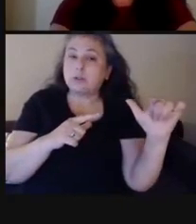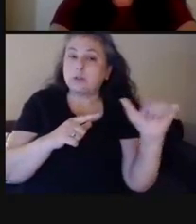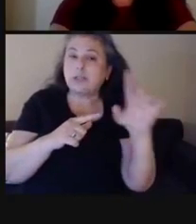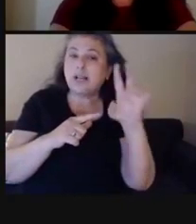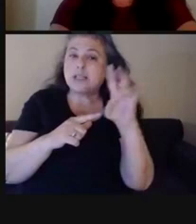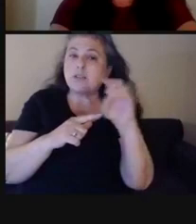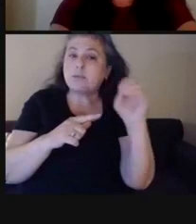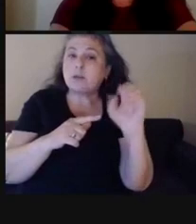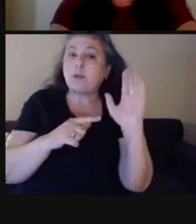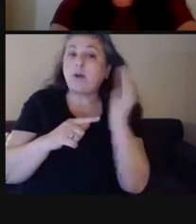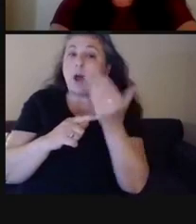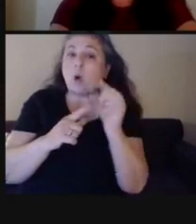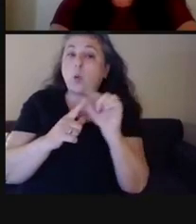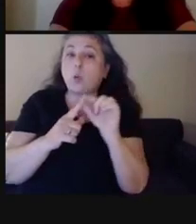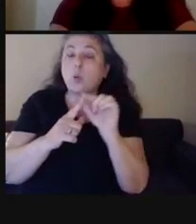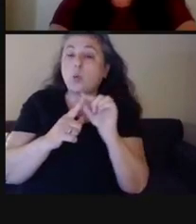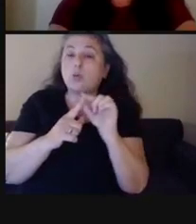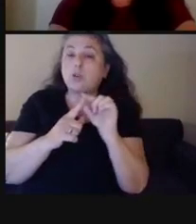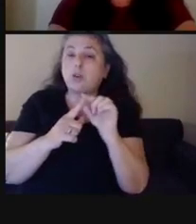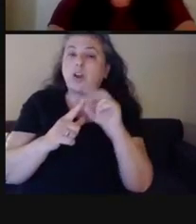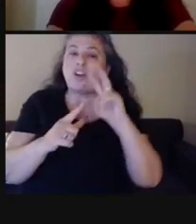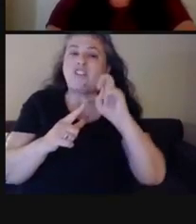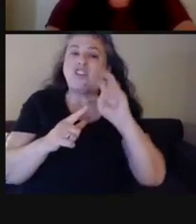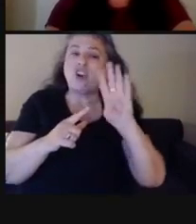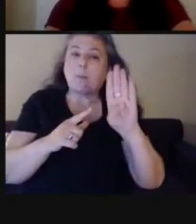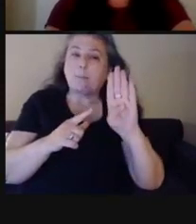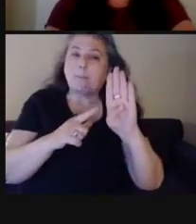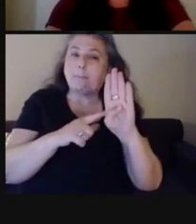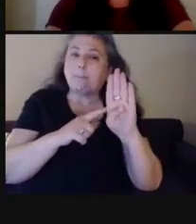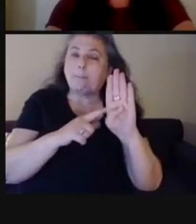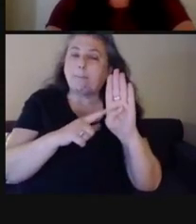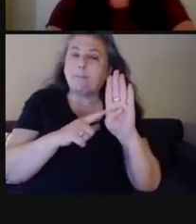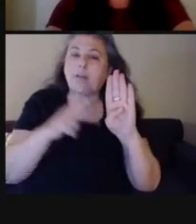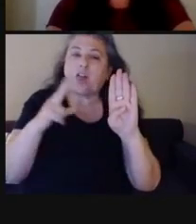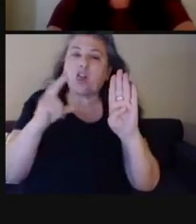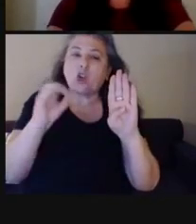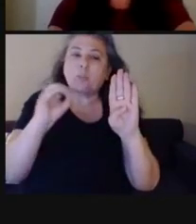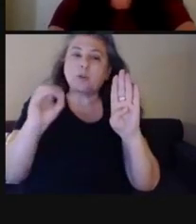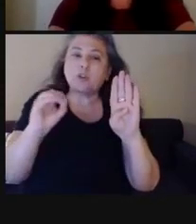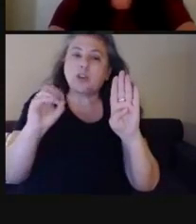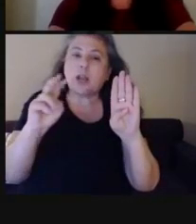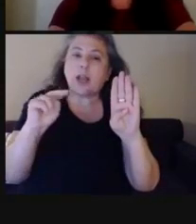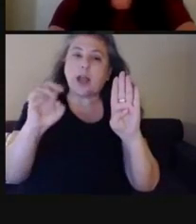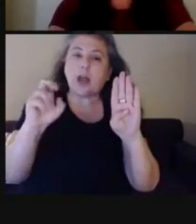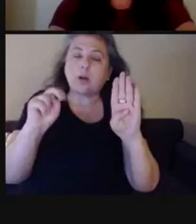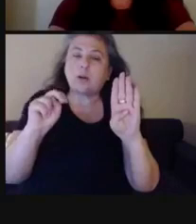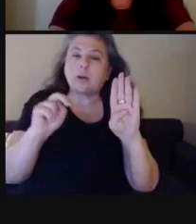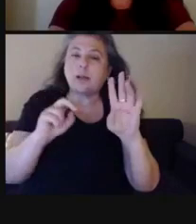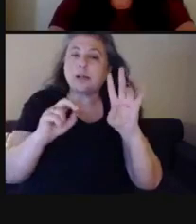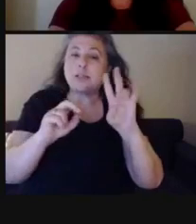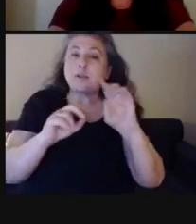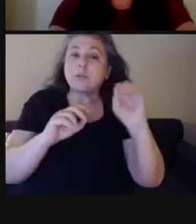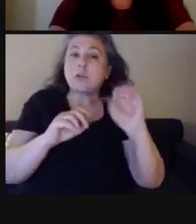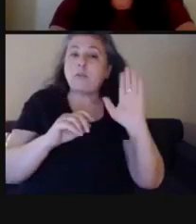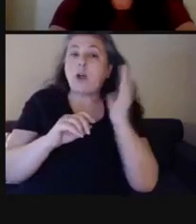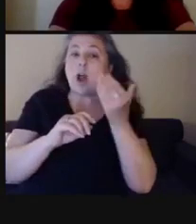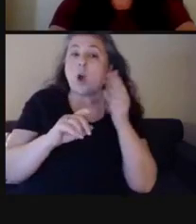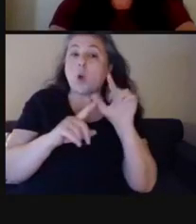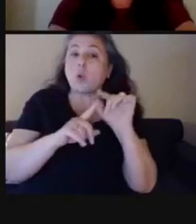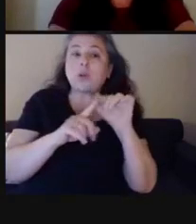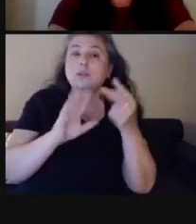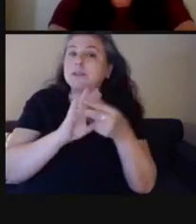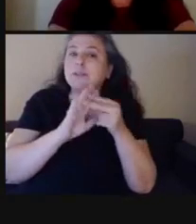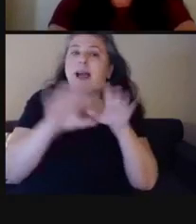70% of our words are verbs, 30% are nouns. So 70% of our words are action